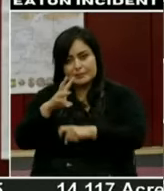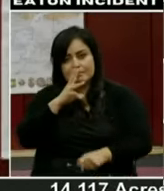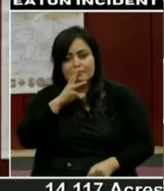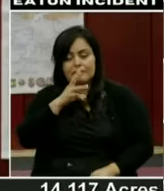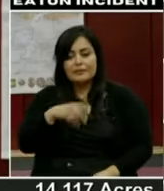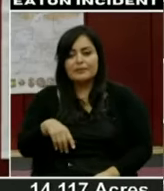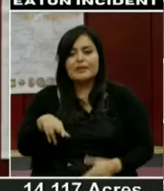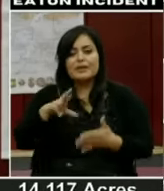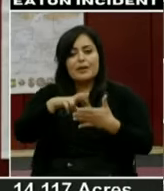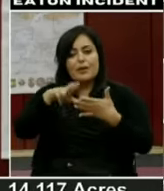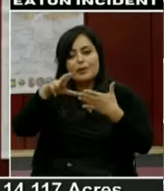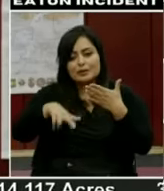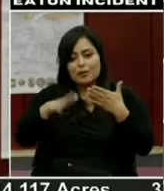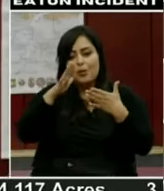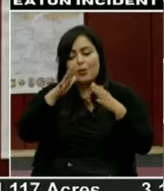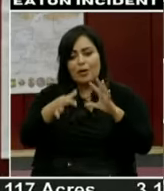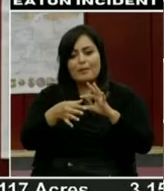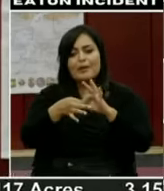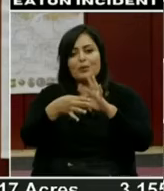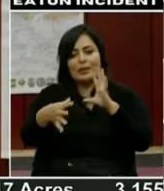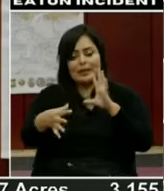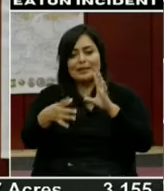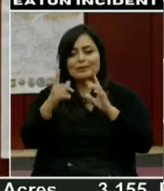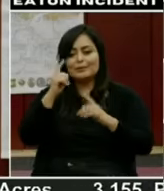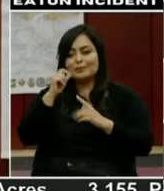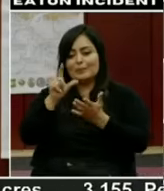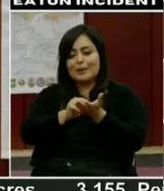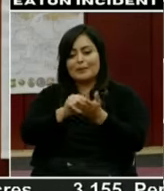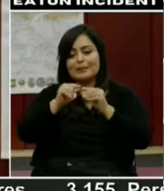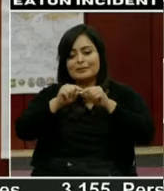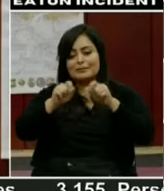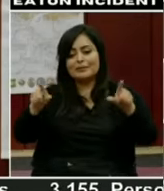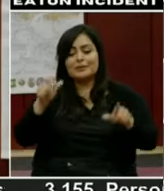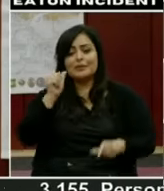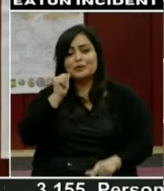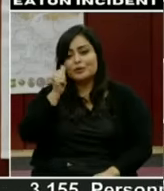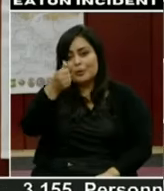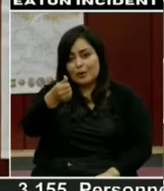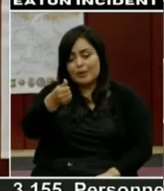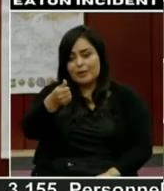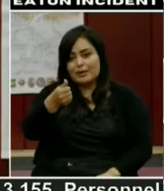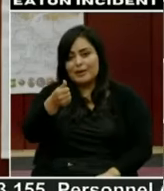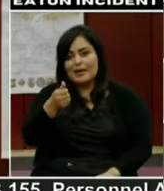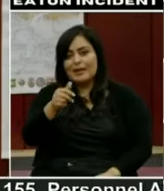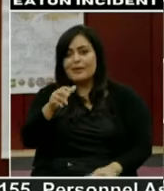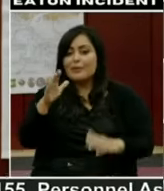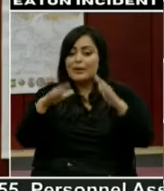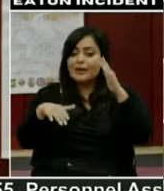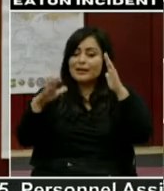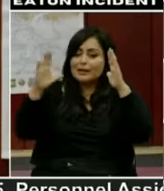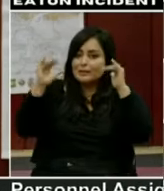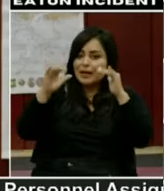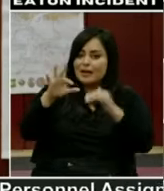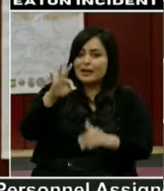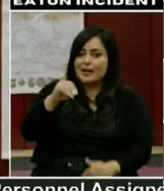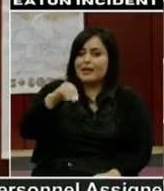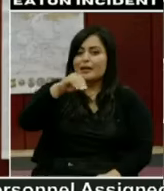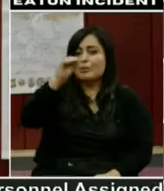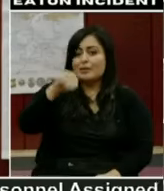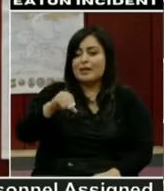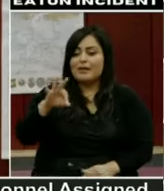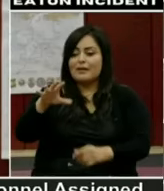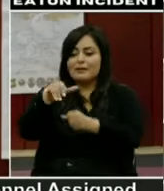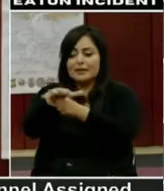The results will be released and published tomorrow. We expect that up to 90% of the impacted